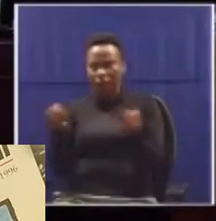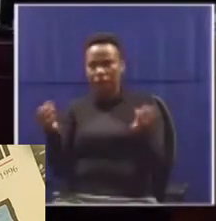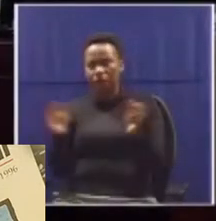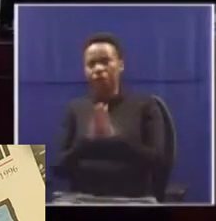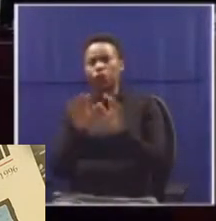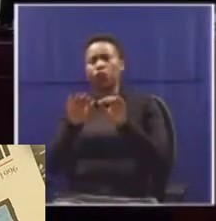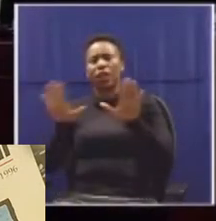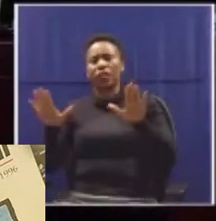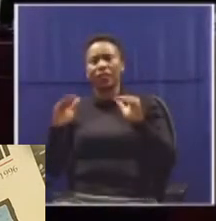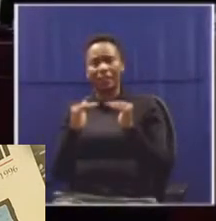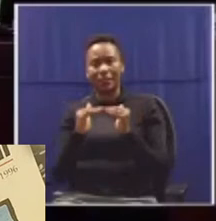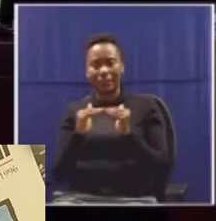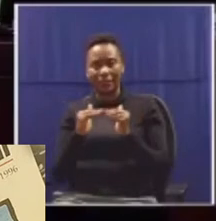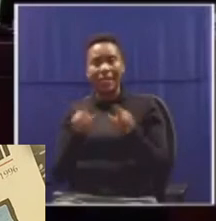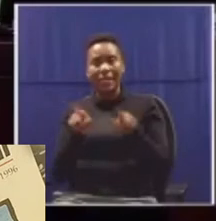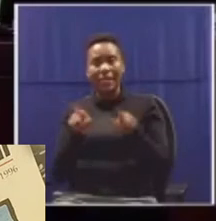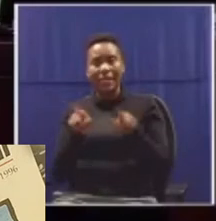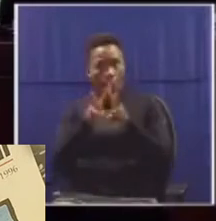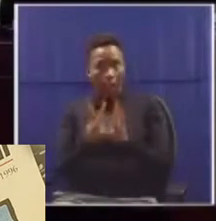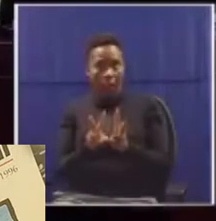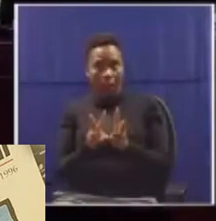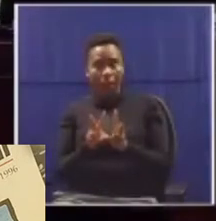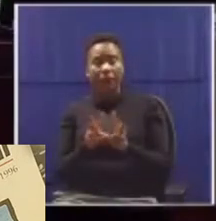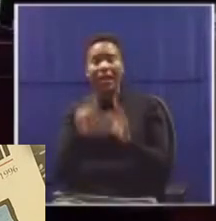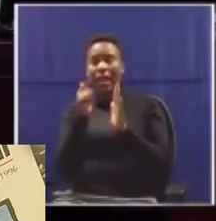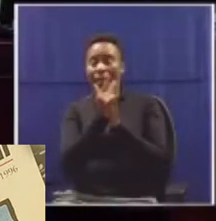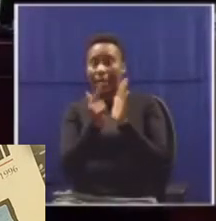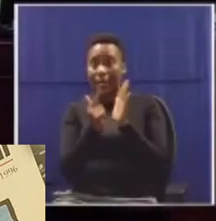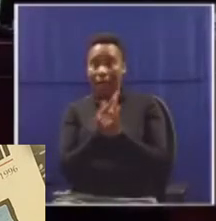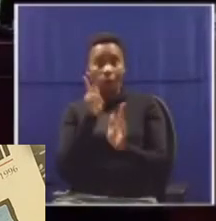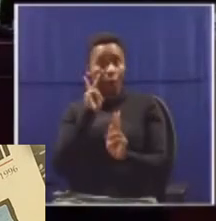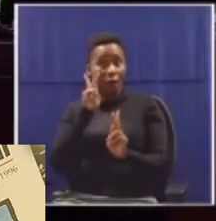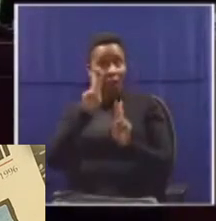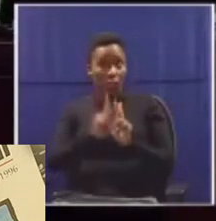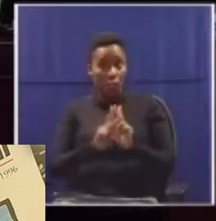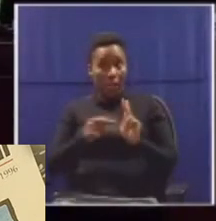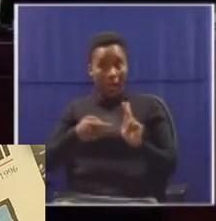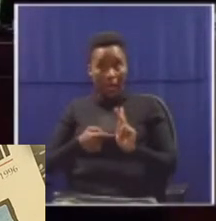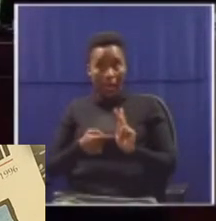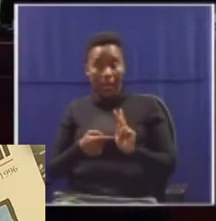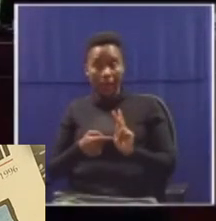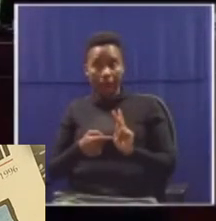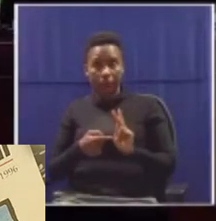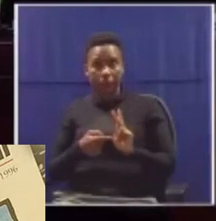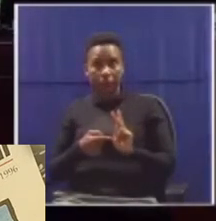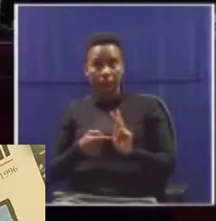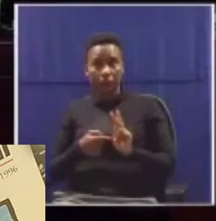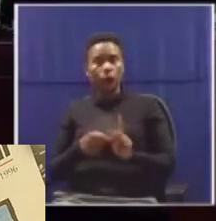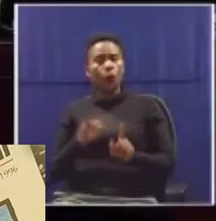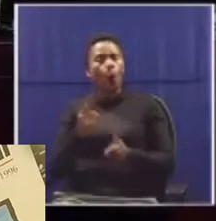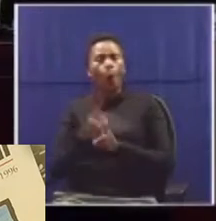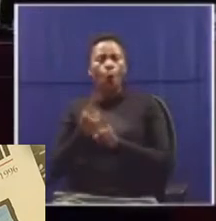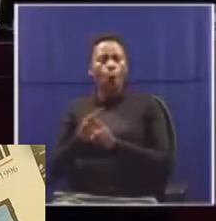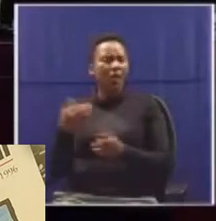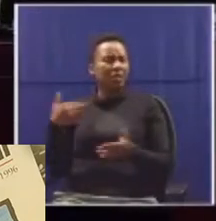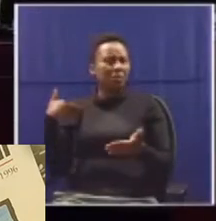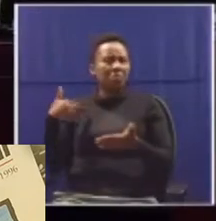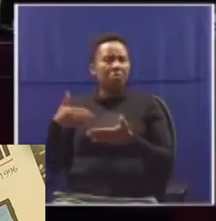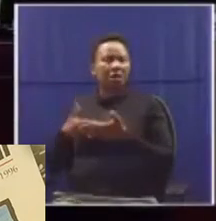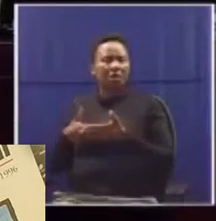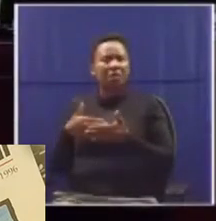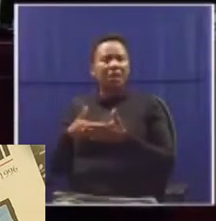um in that sense the legal profession has always been earmarked